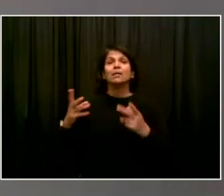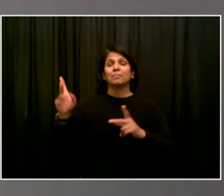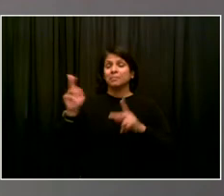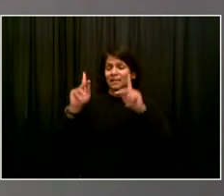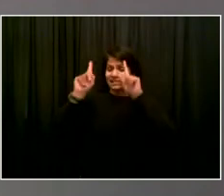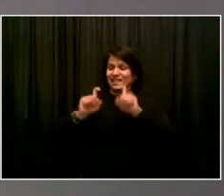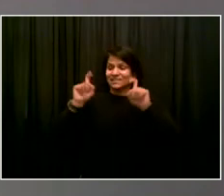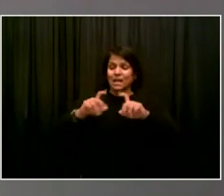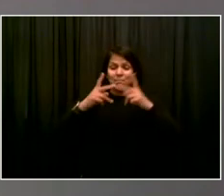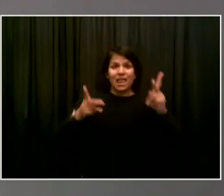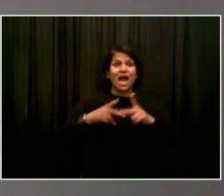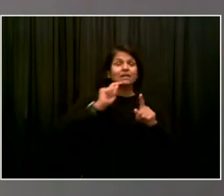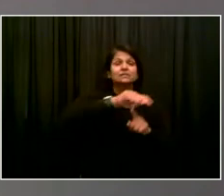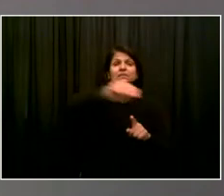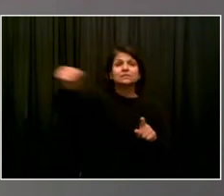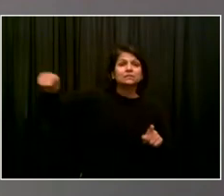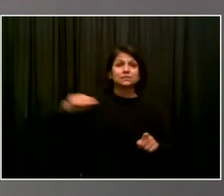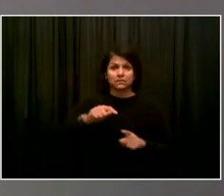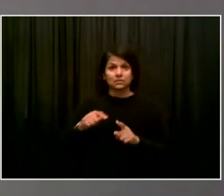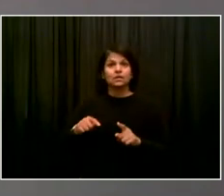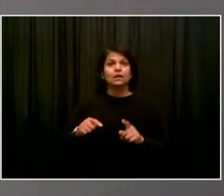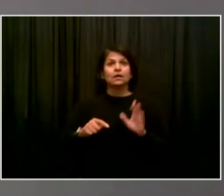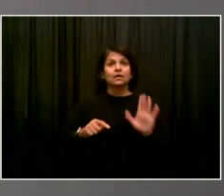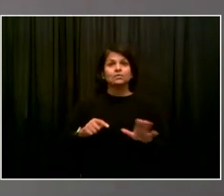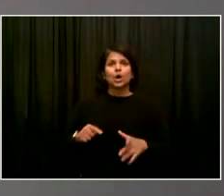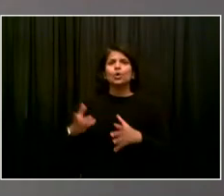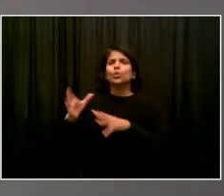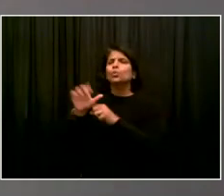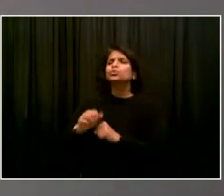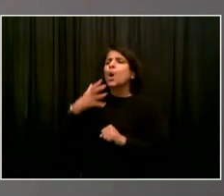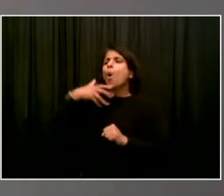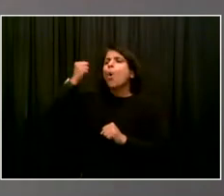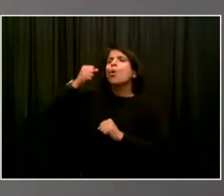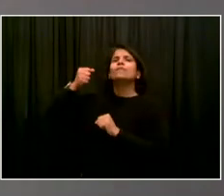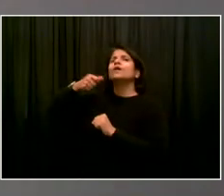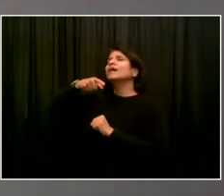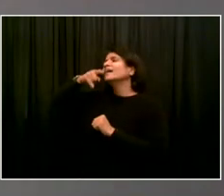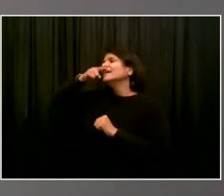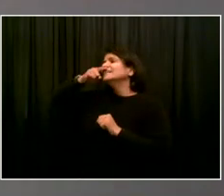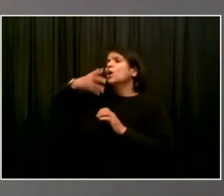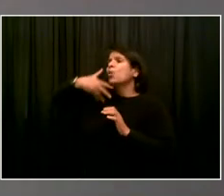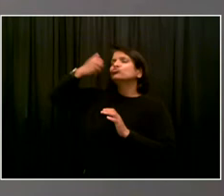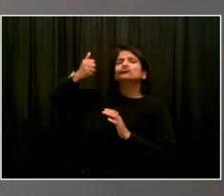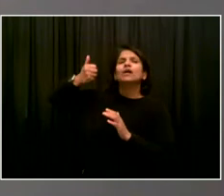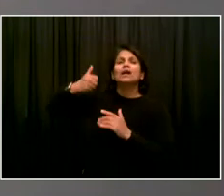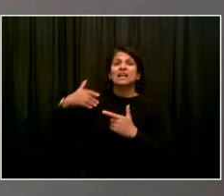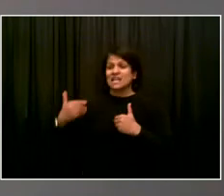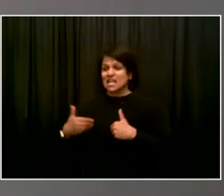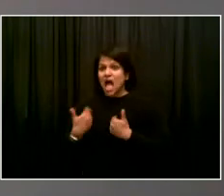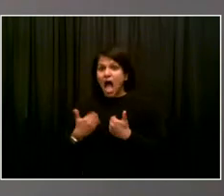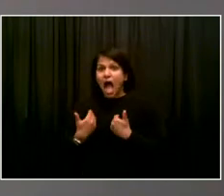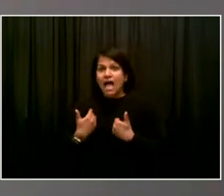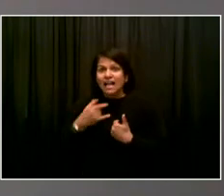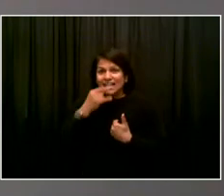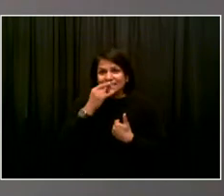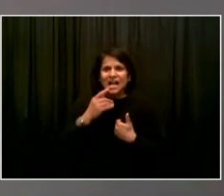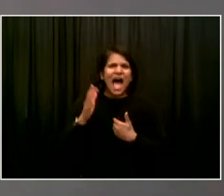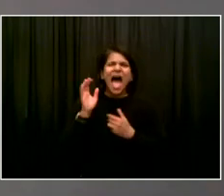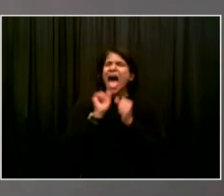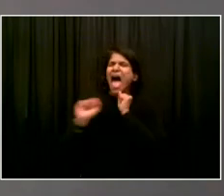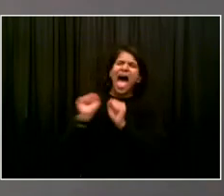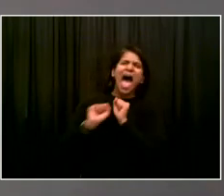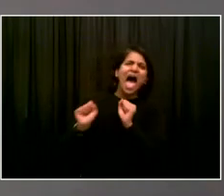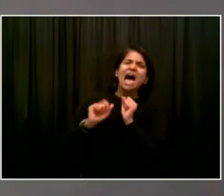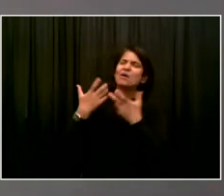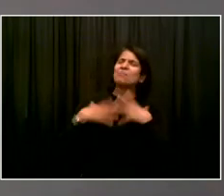to handling little children. They're not used to squirming toddlers. But we are at health and hospitals,